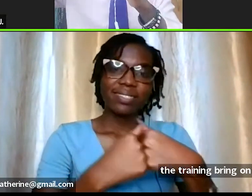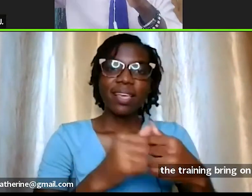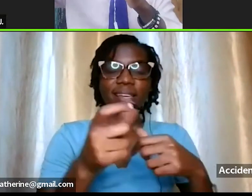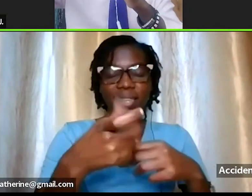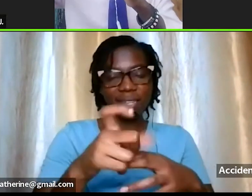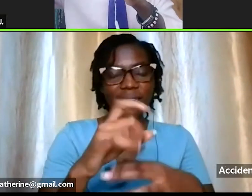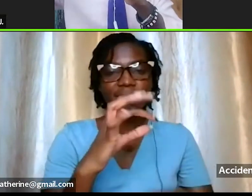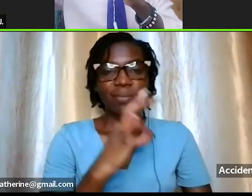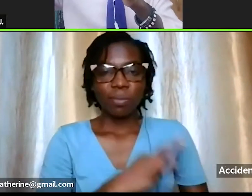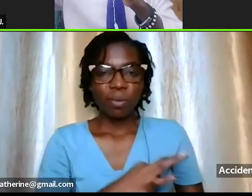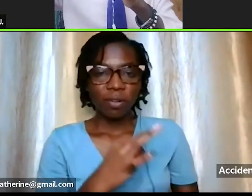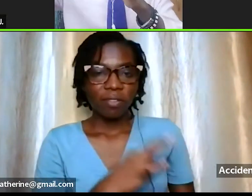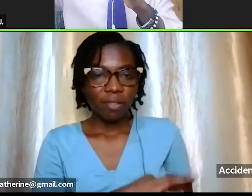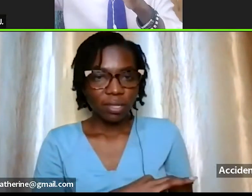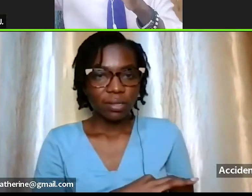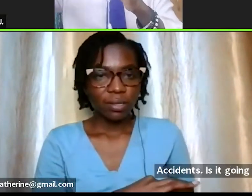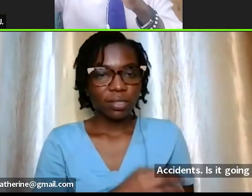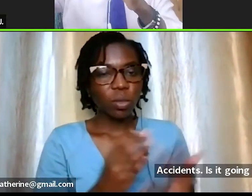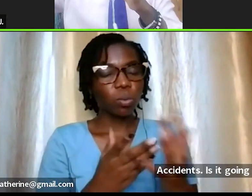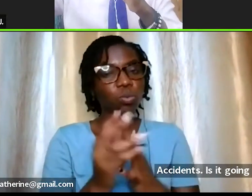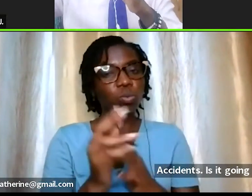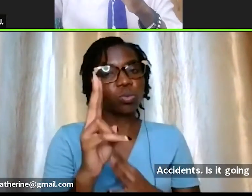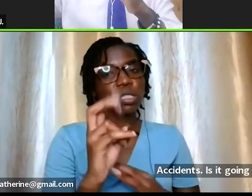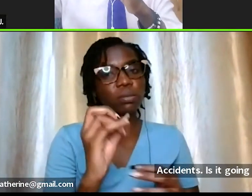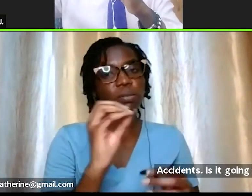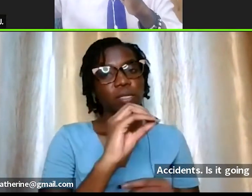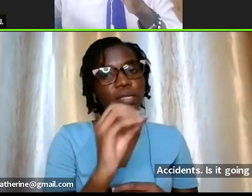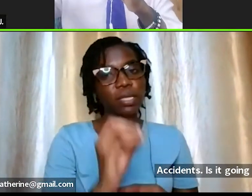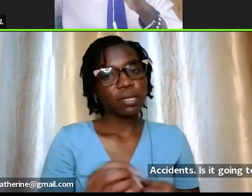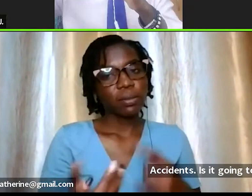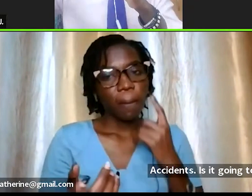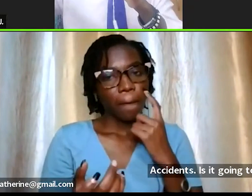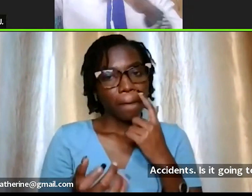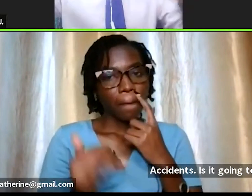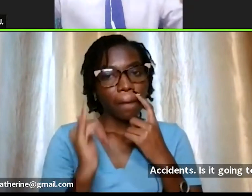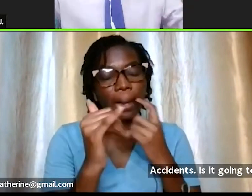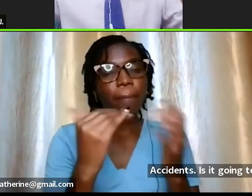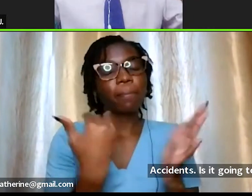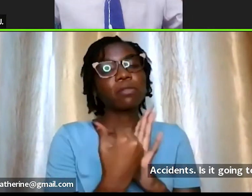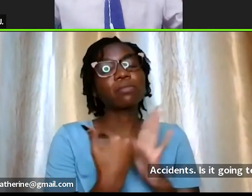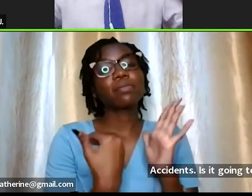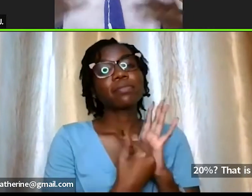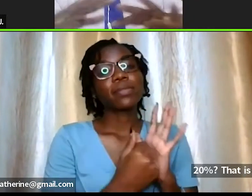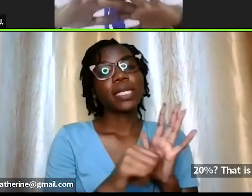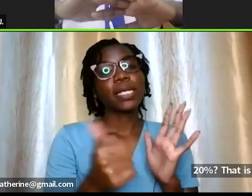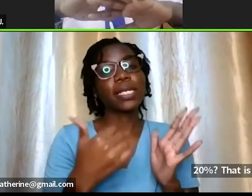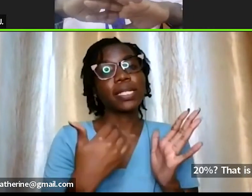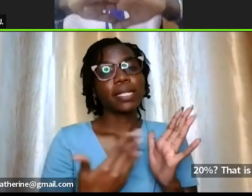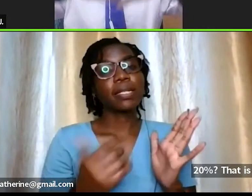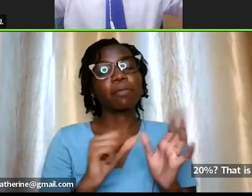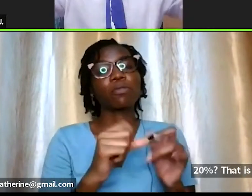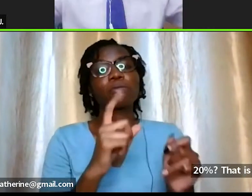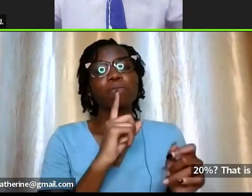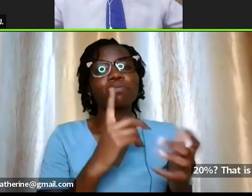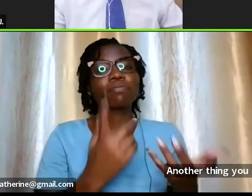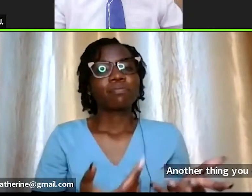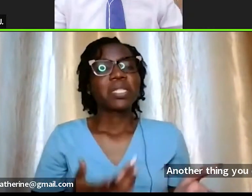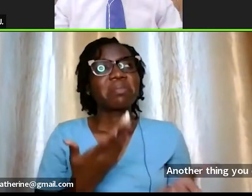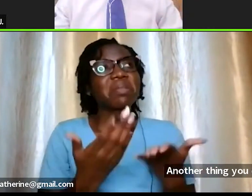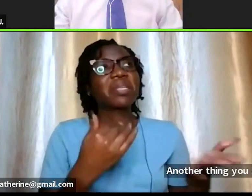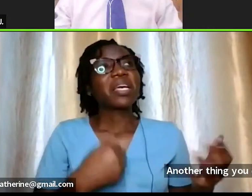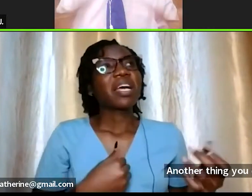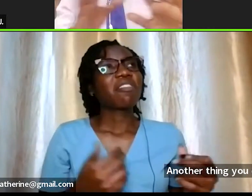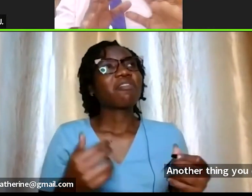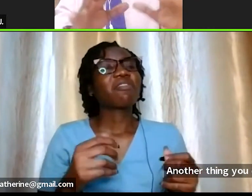profit margins by 20%? That is one of the programs. Another thing you can say, let's say you have a lot of